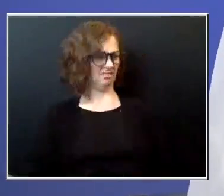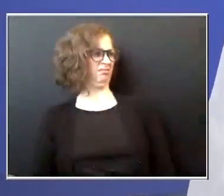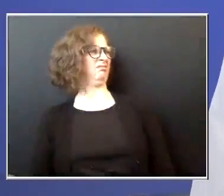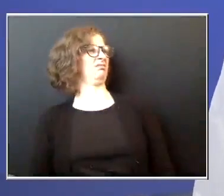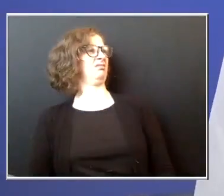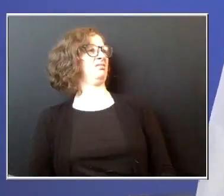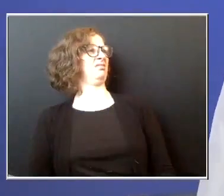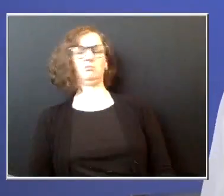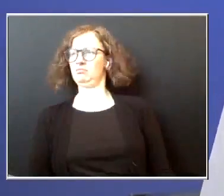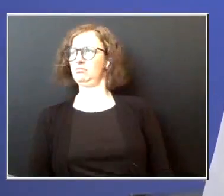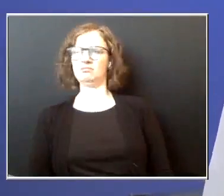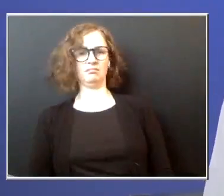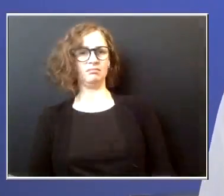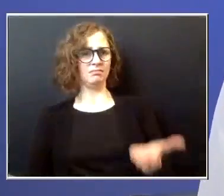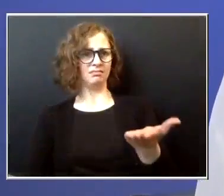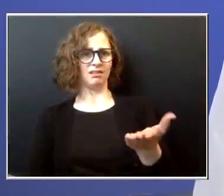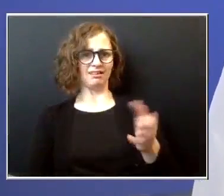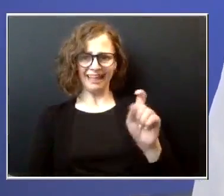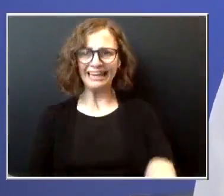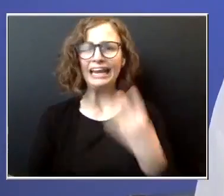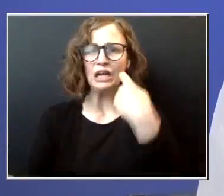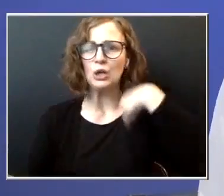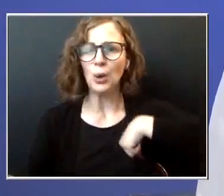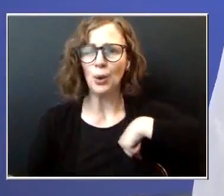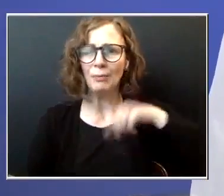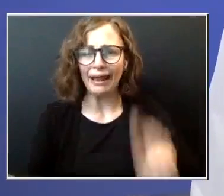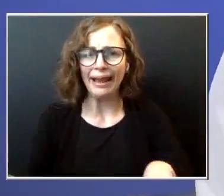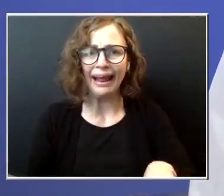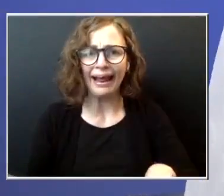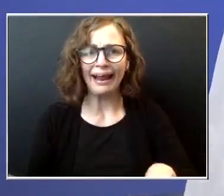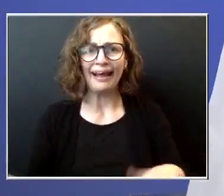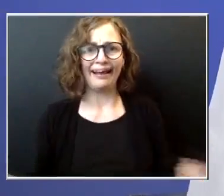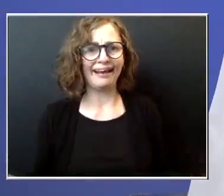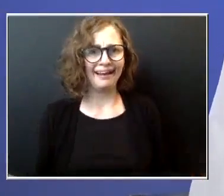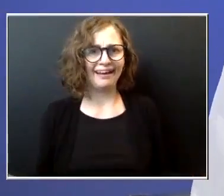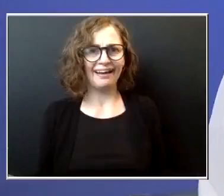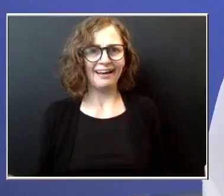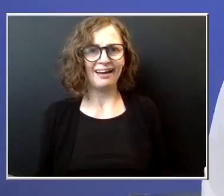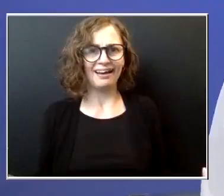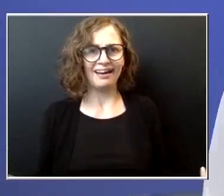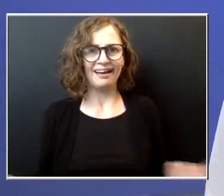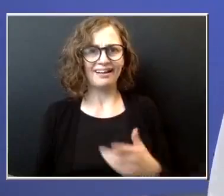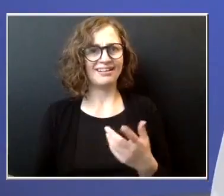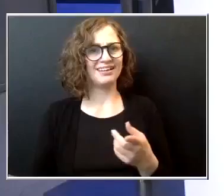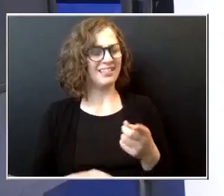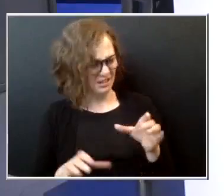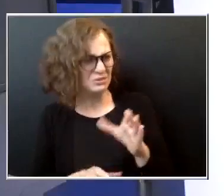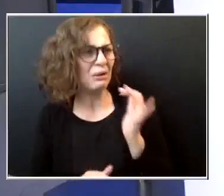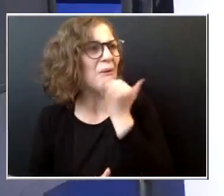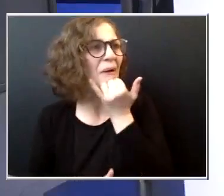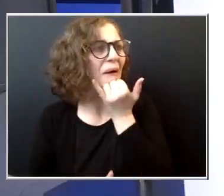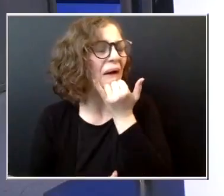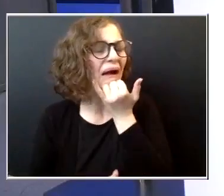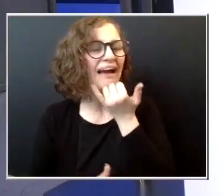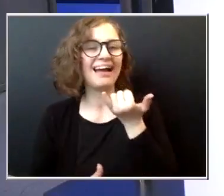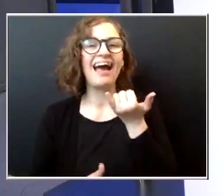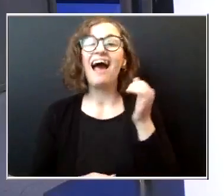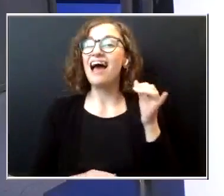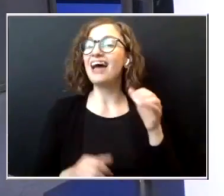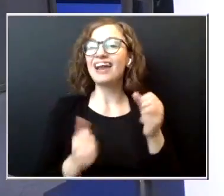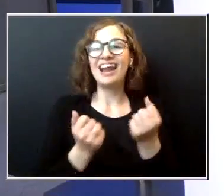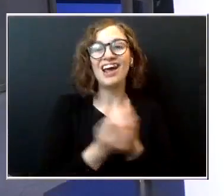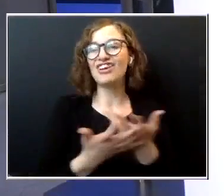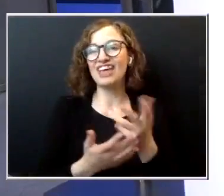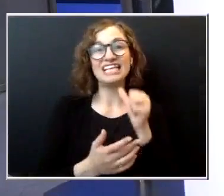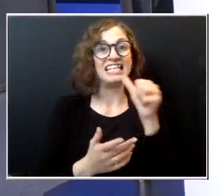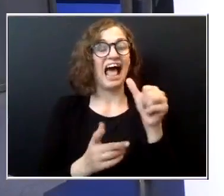yelling a at the tube in. TV. Don't make an I'm like, they should incision. have They're a not tube in. asleep. They're not even doing this right. And it's probably not as sterile as you would Oh, like it to no, be. Exactly.